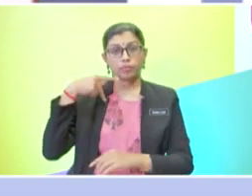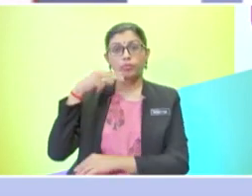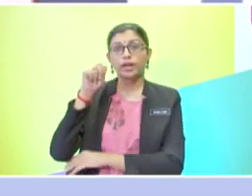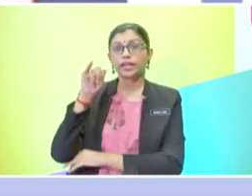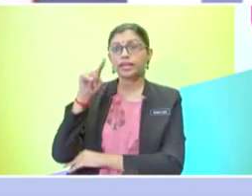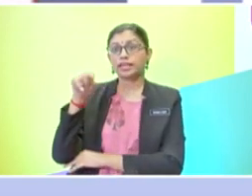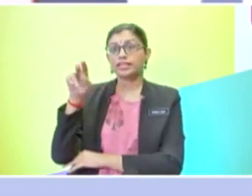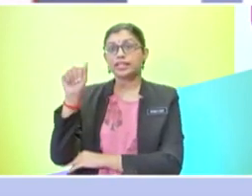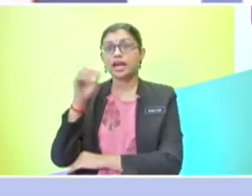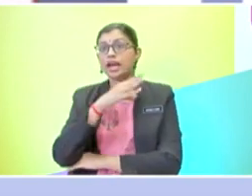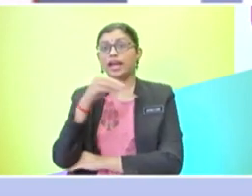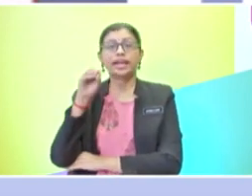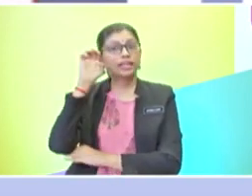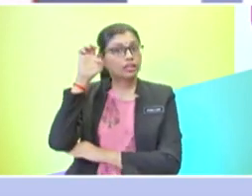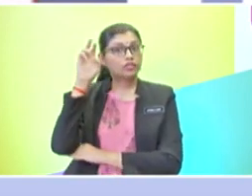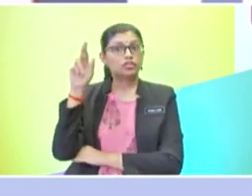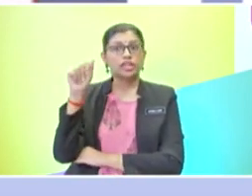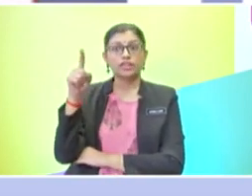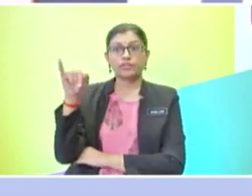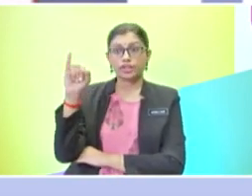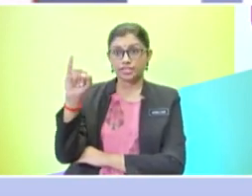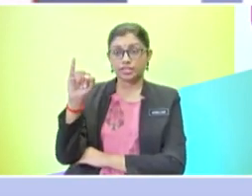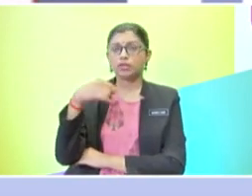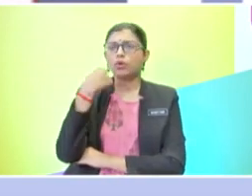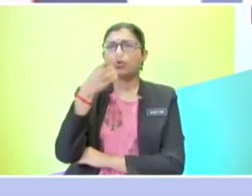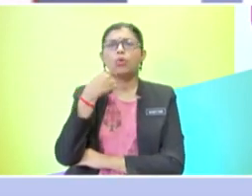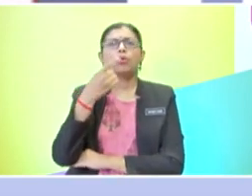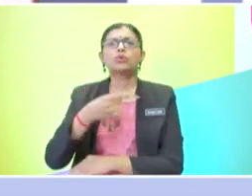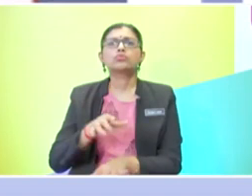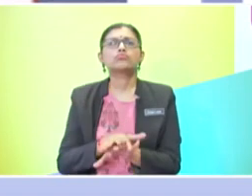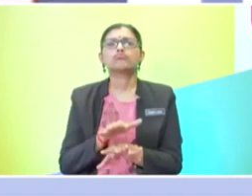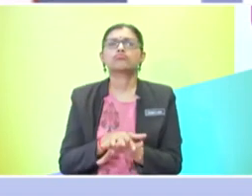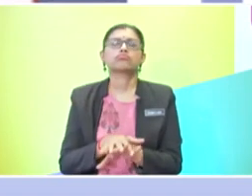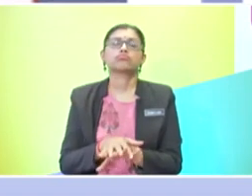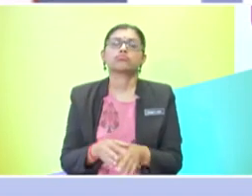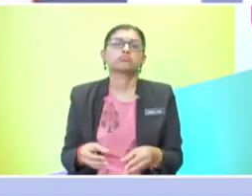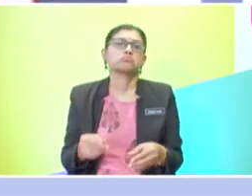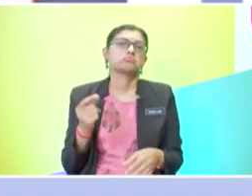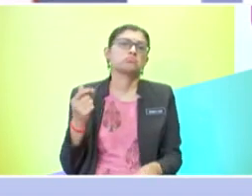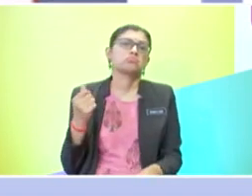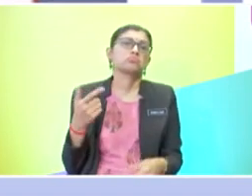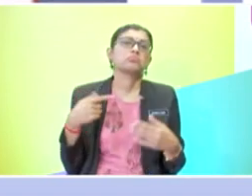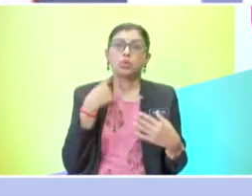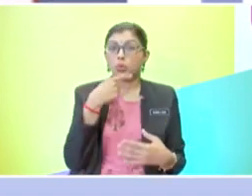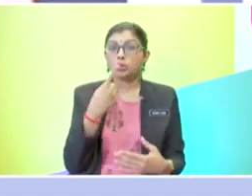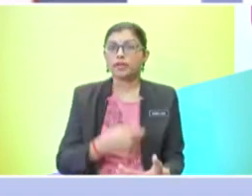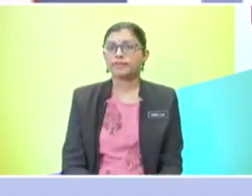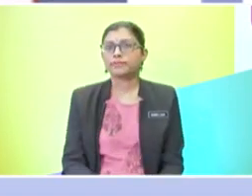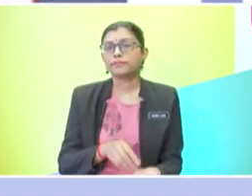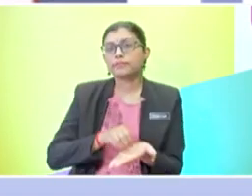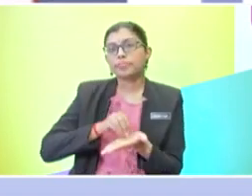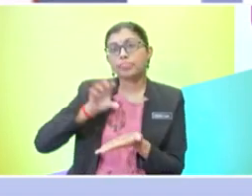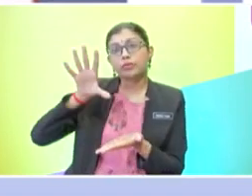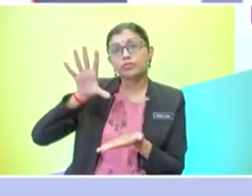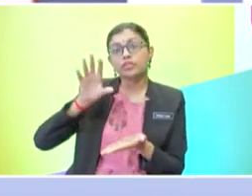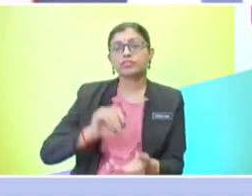Okay, can you tell me which is the richer person? Oh, looking at this here, I believe it will be... You have to do the